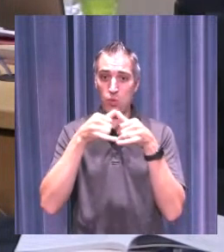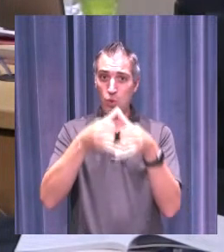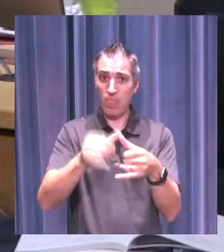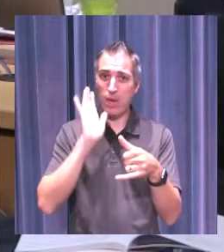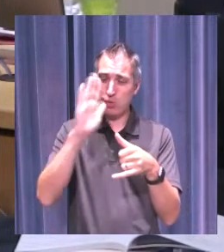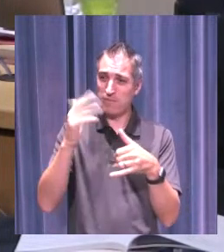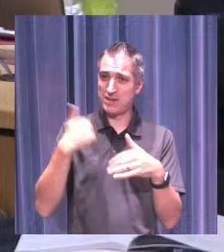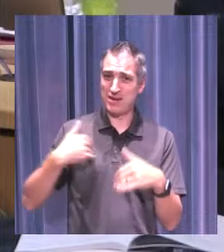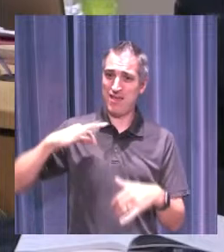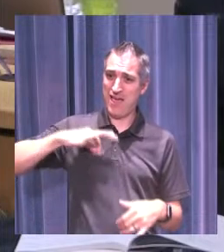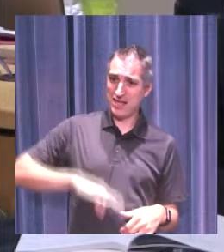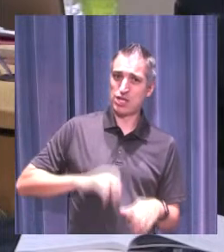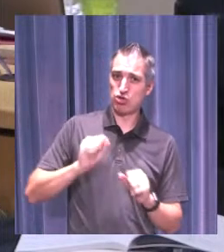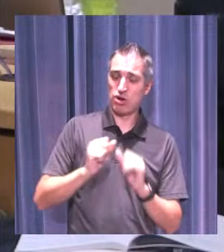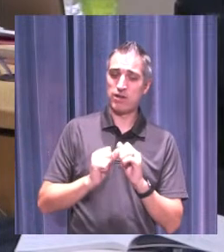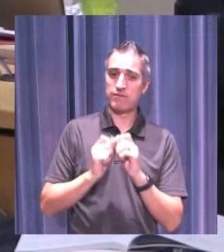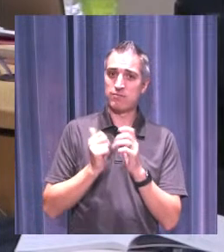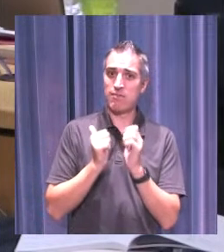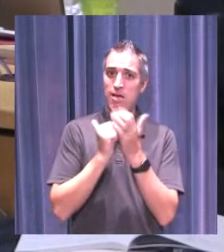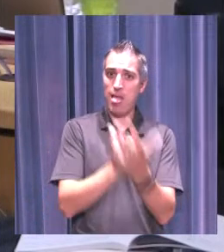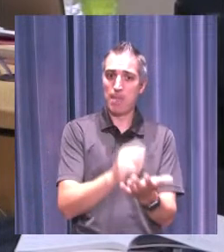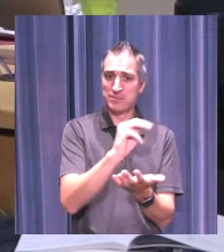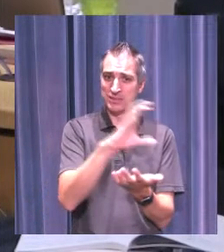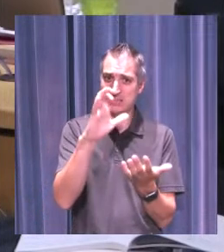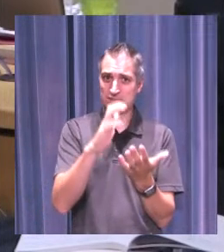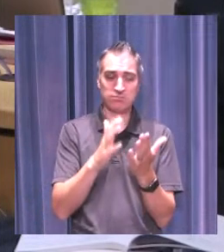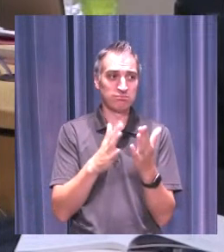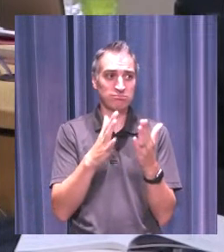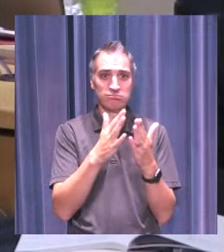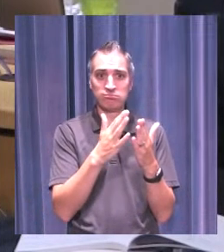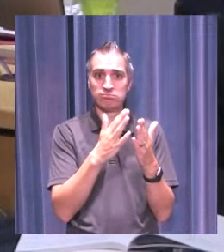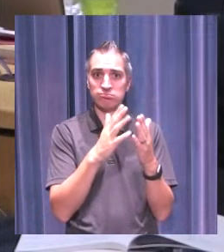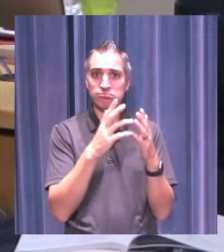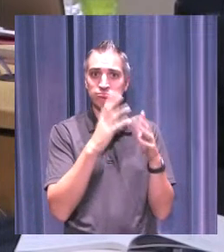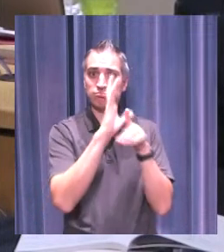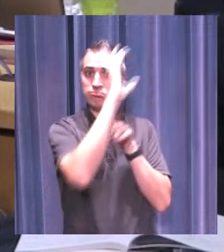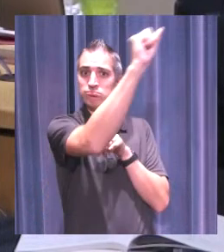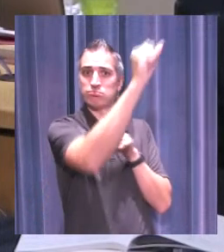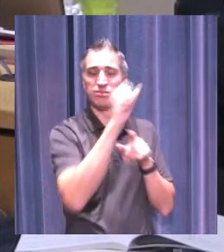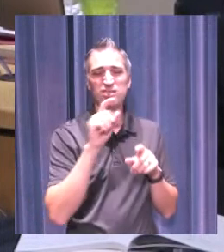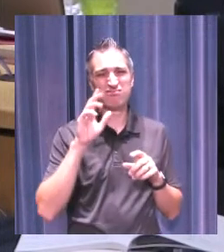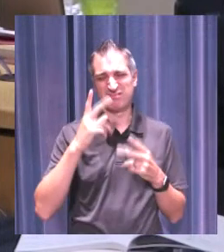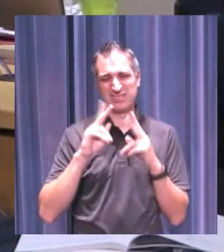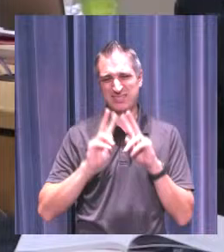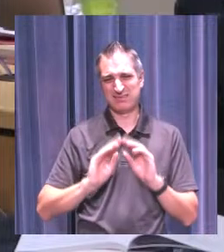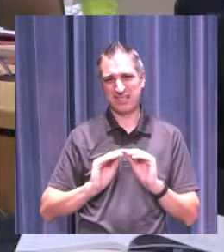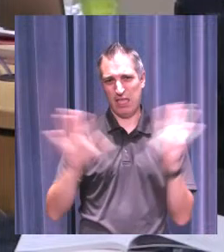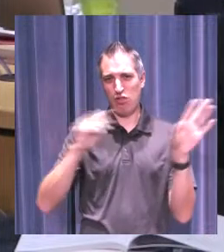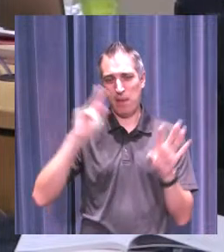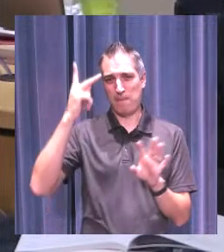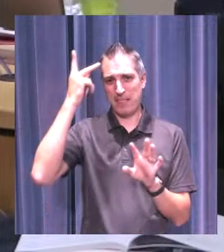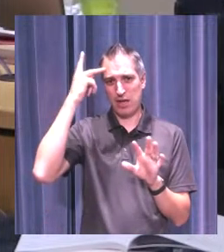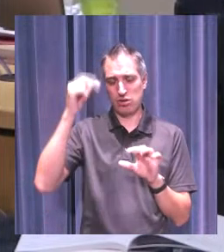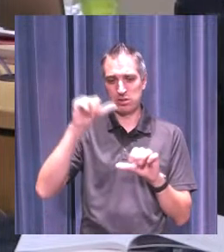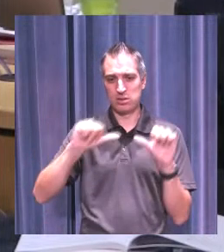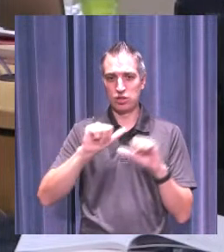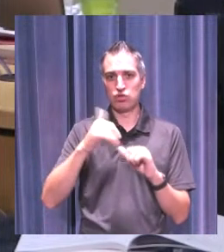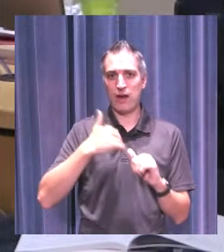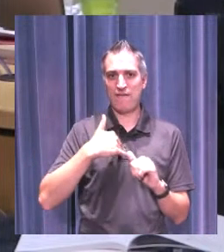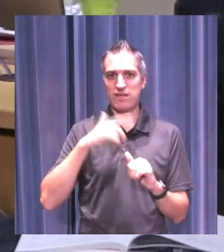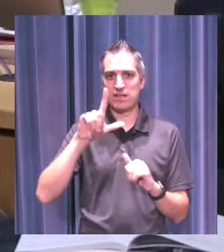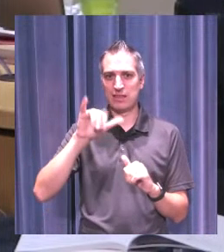future. Based on the board's selection, this is no more than a political move to further expand the liberal